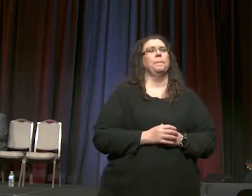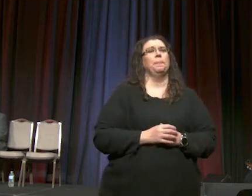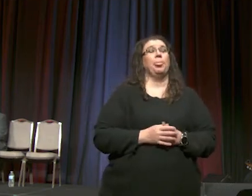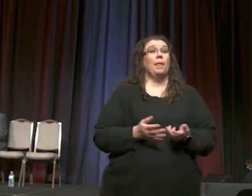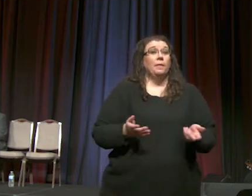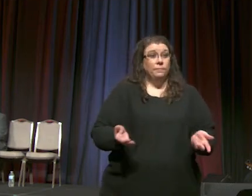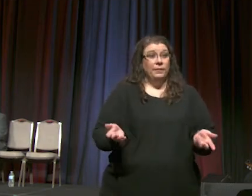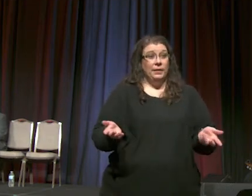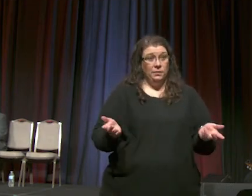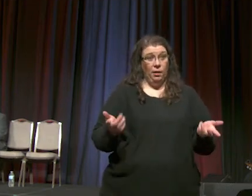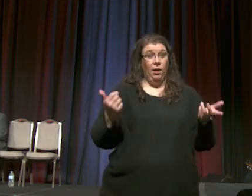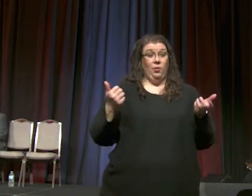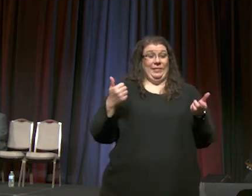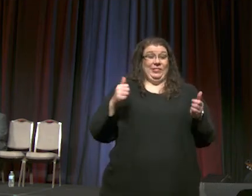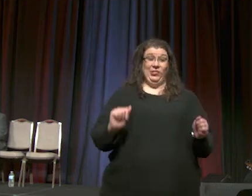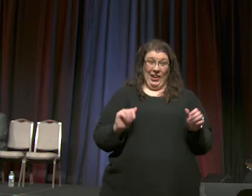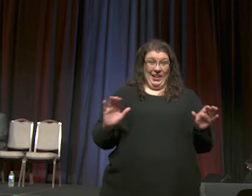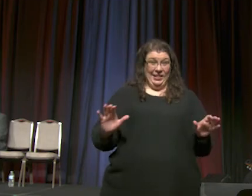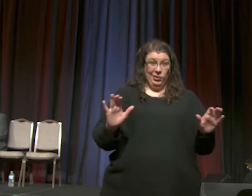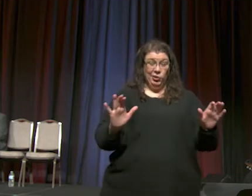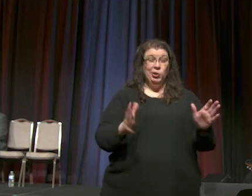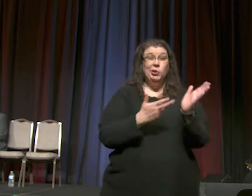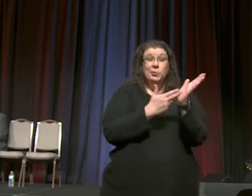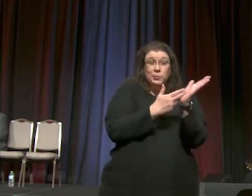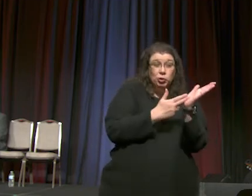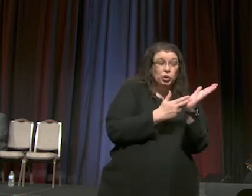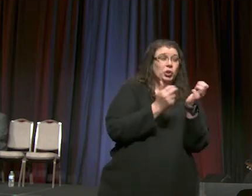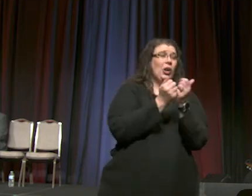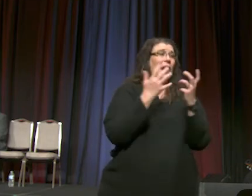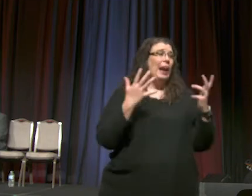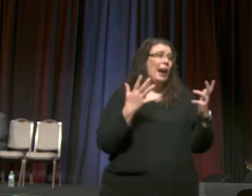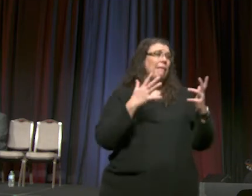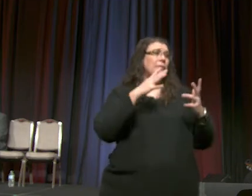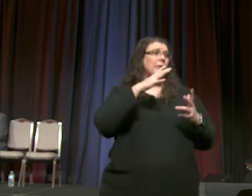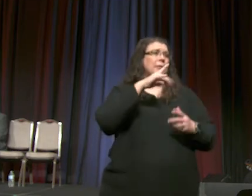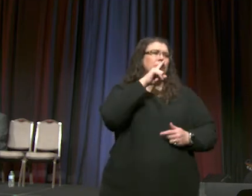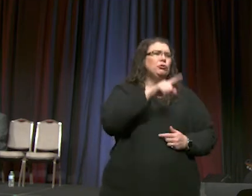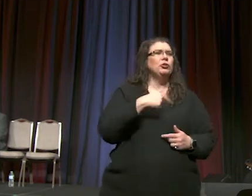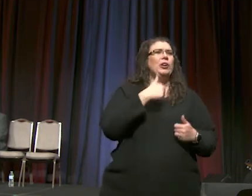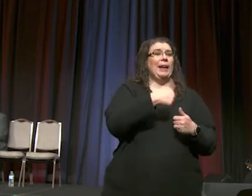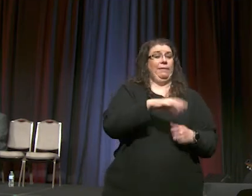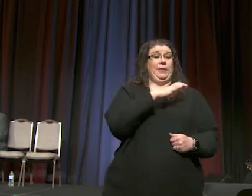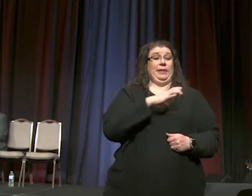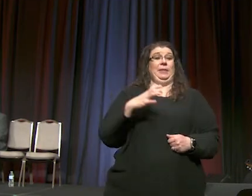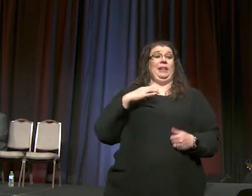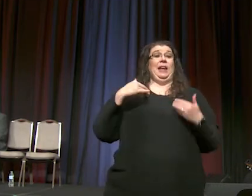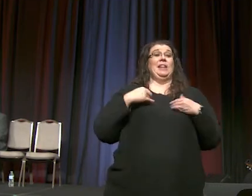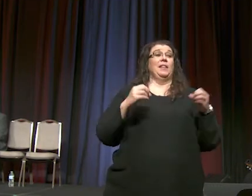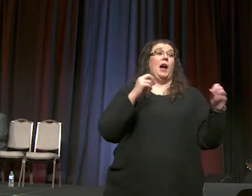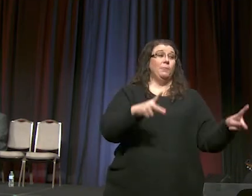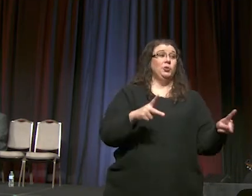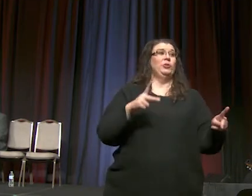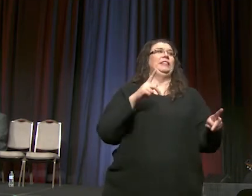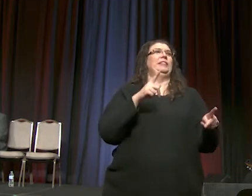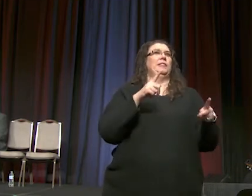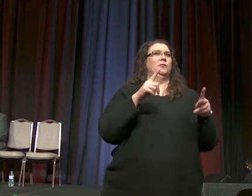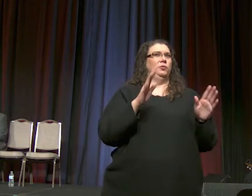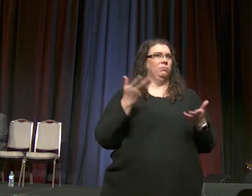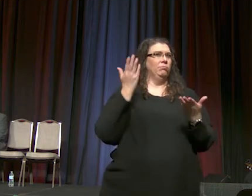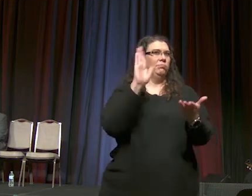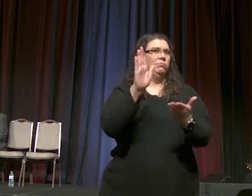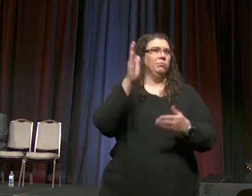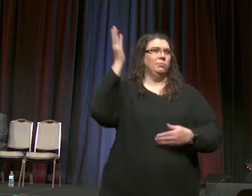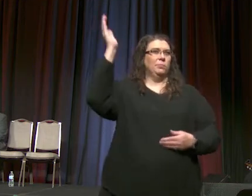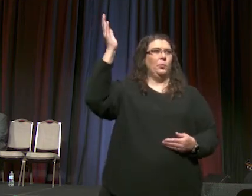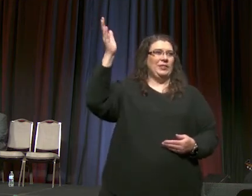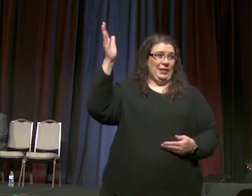And so what we try to do is make sure that every committee gets the opportunity to present. If there are items that are